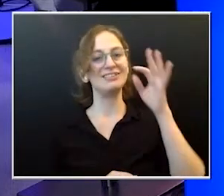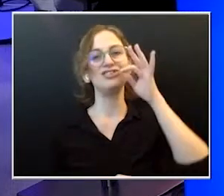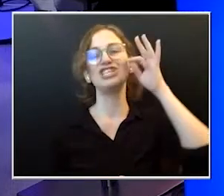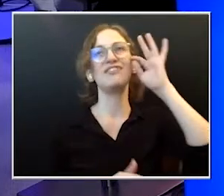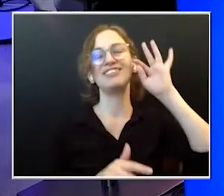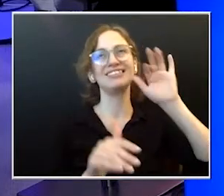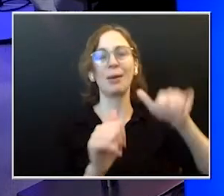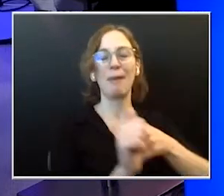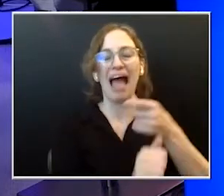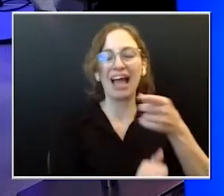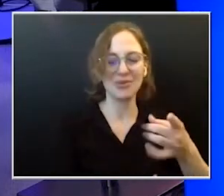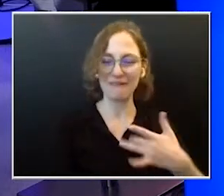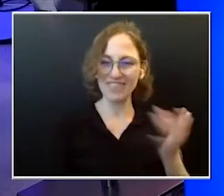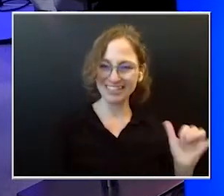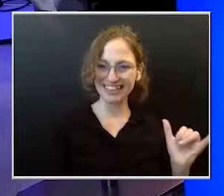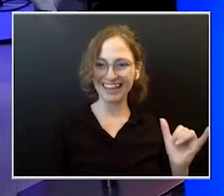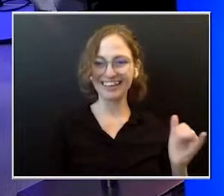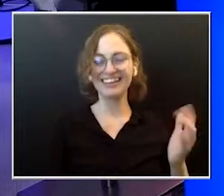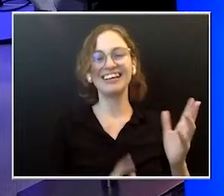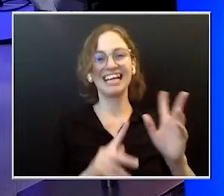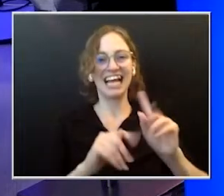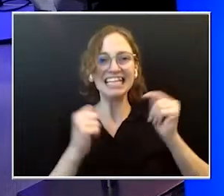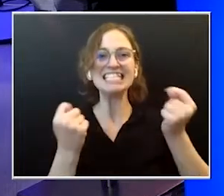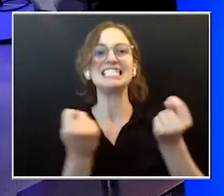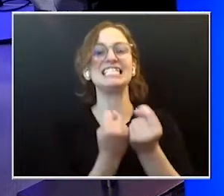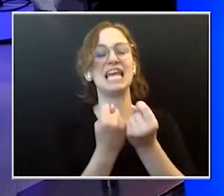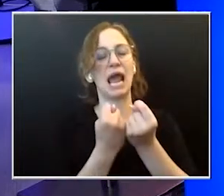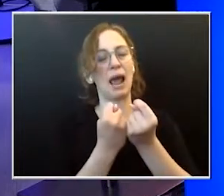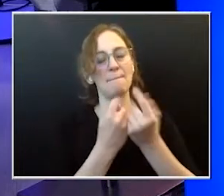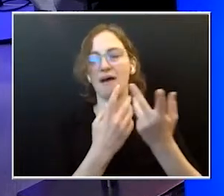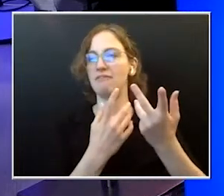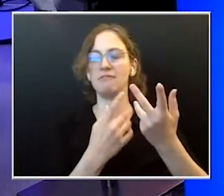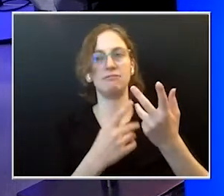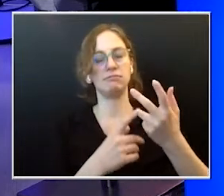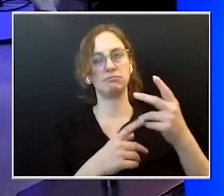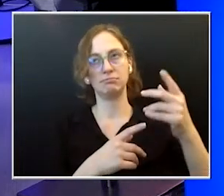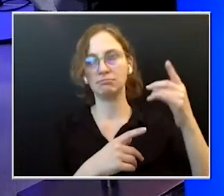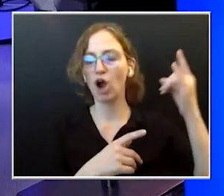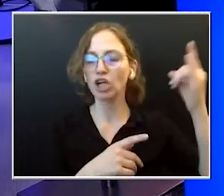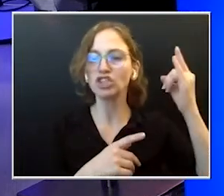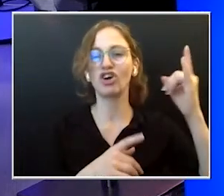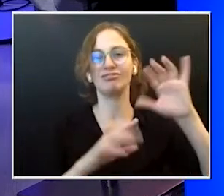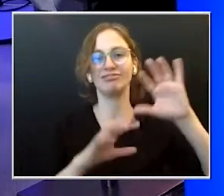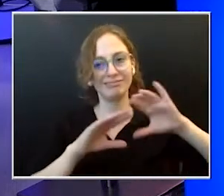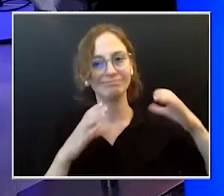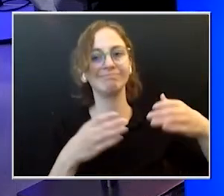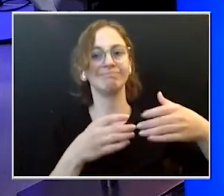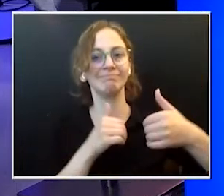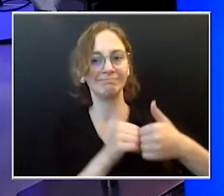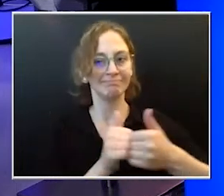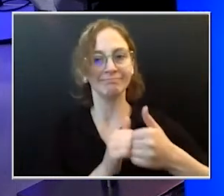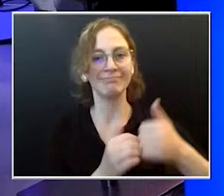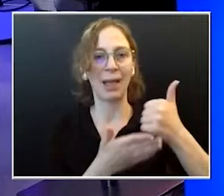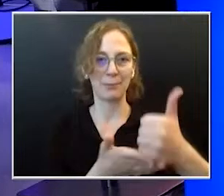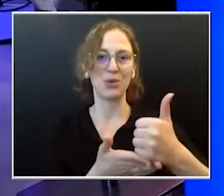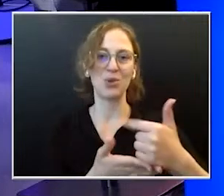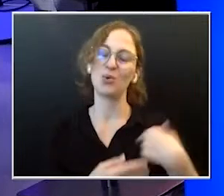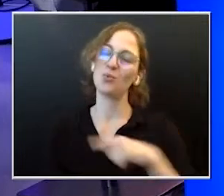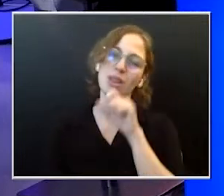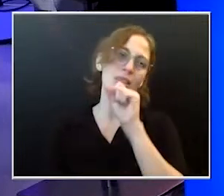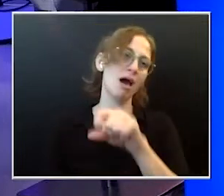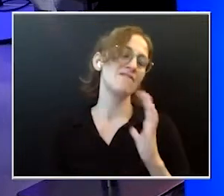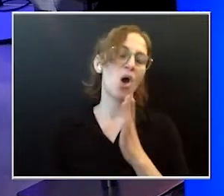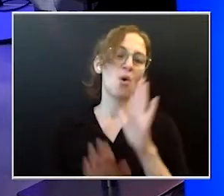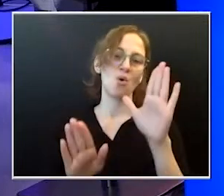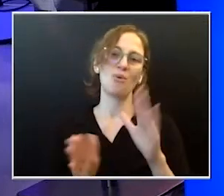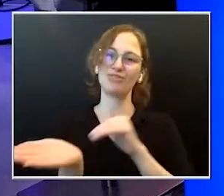these superstars that are helping you. Yes. We love sharing the incredible work that our doctors do. Yeah. We love it. We also love sharing what you